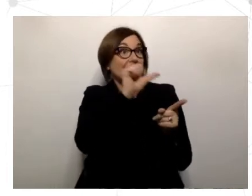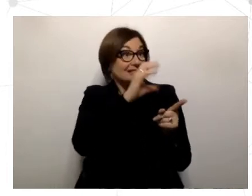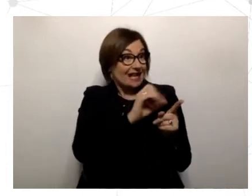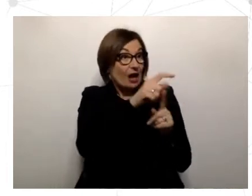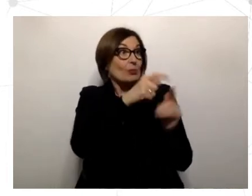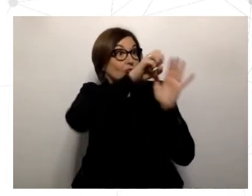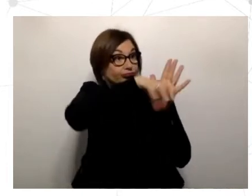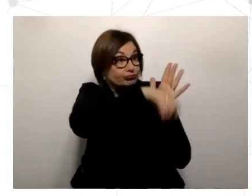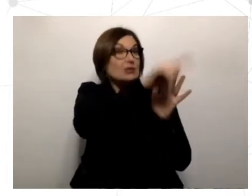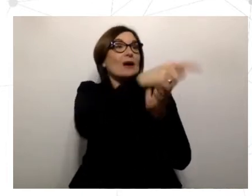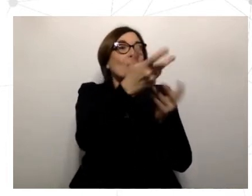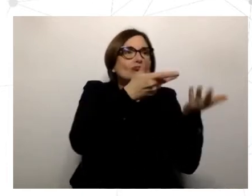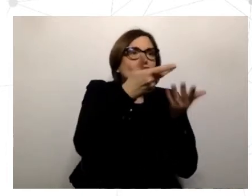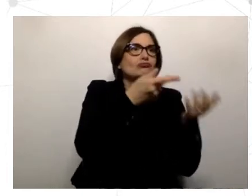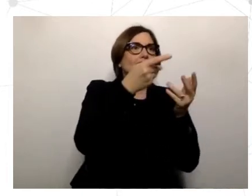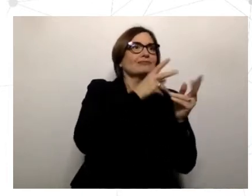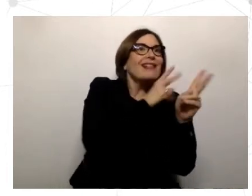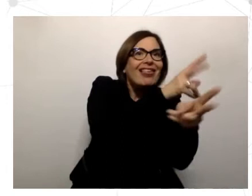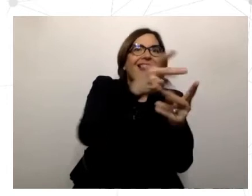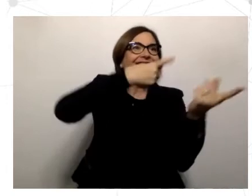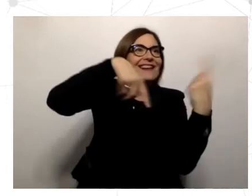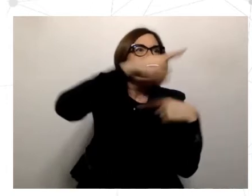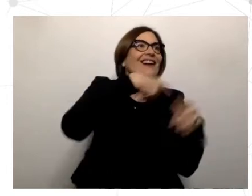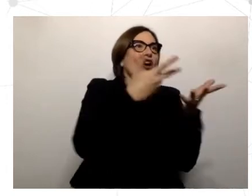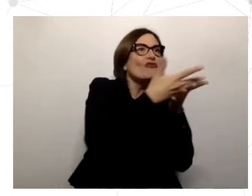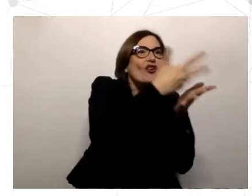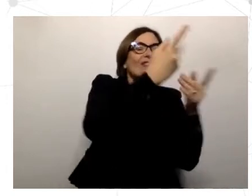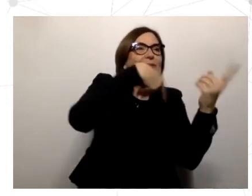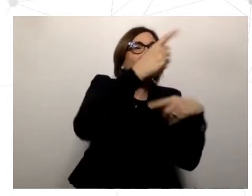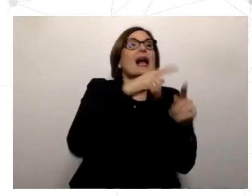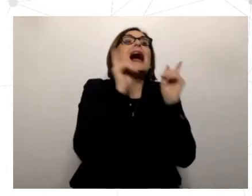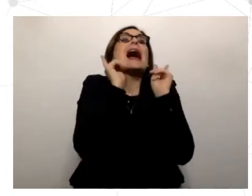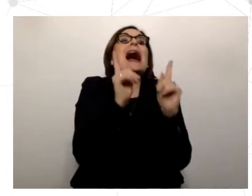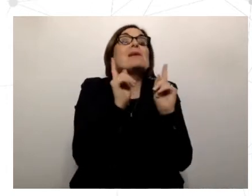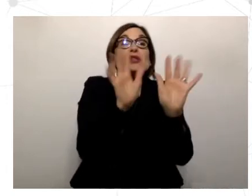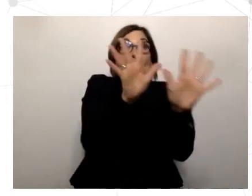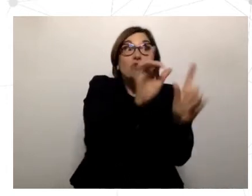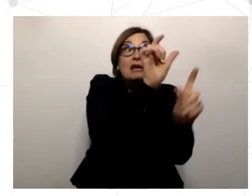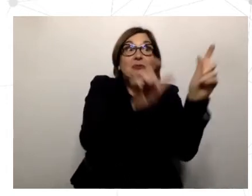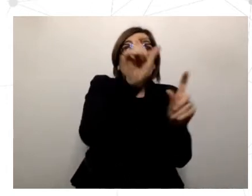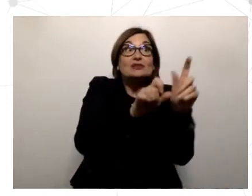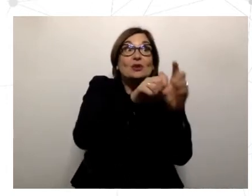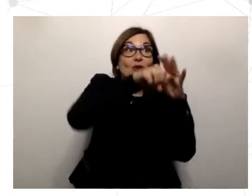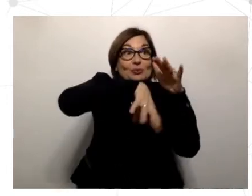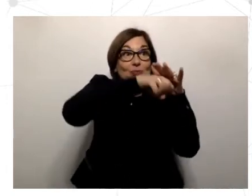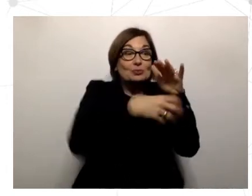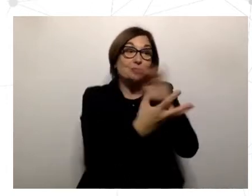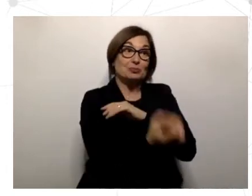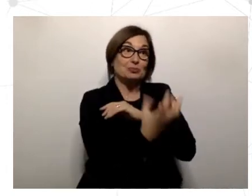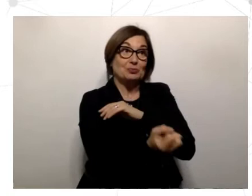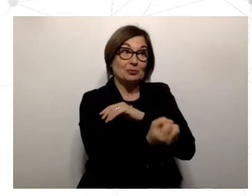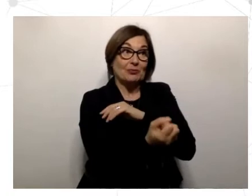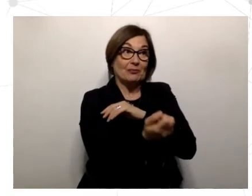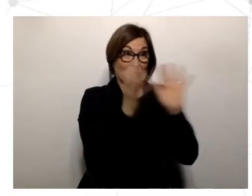con le persone, con gli amici, fate scaricare almeno a 10 persone Soundscape e